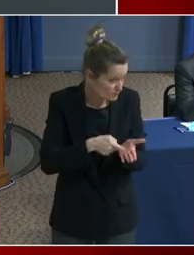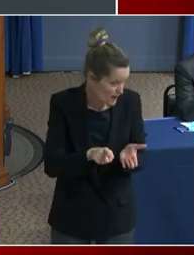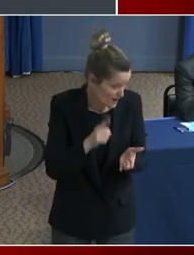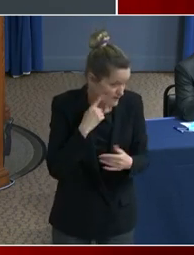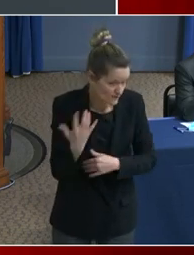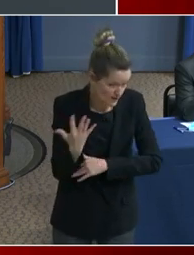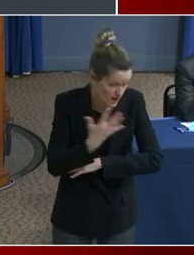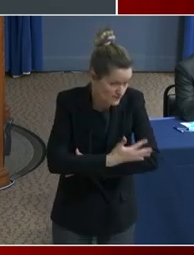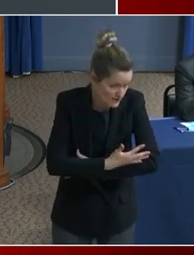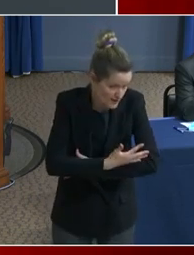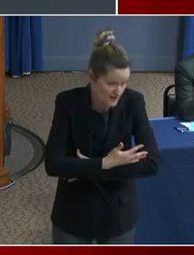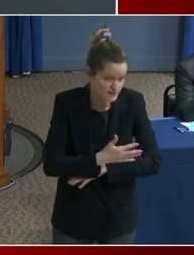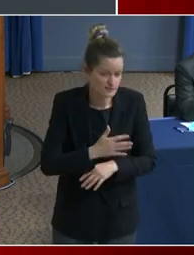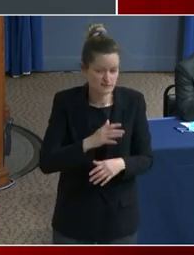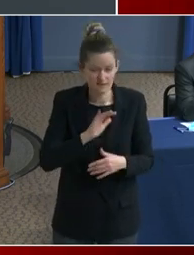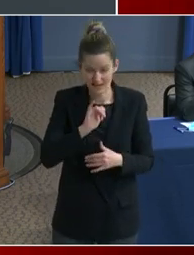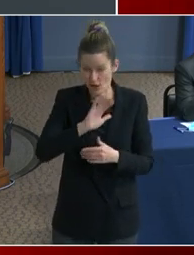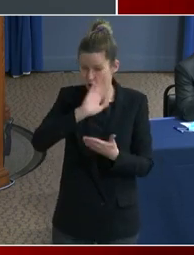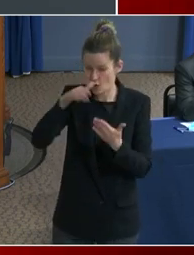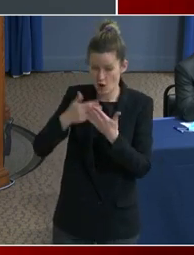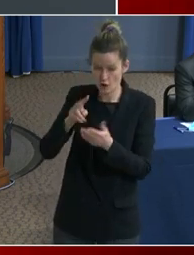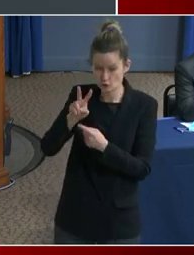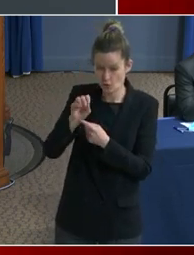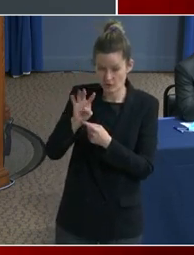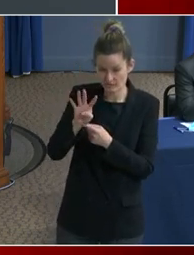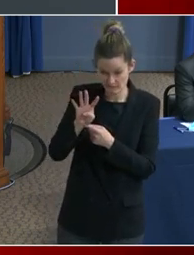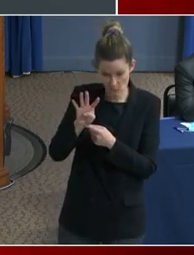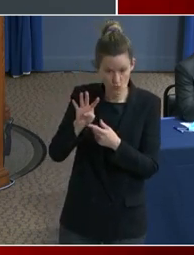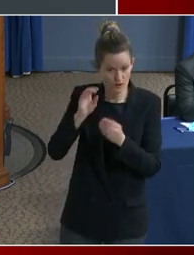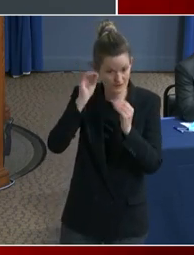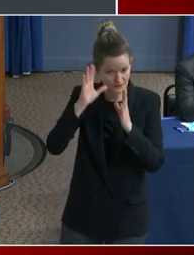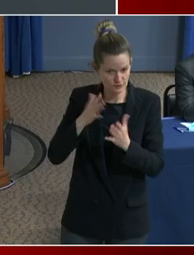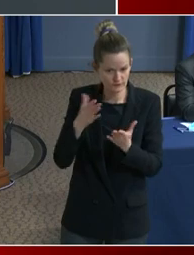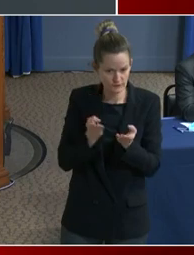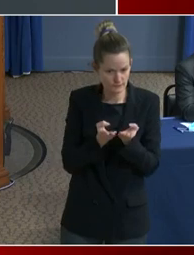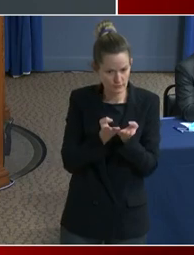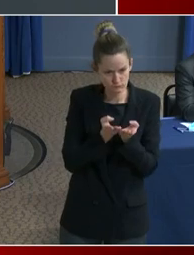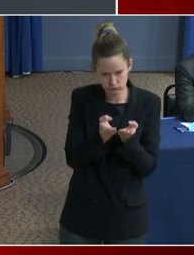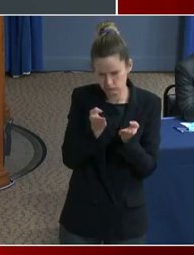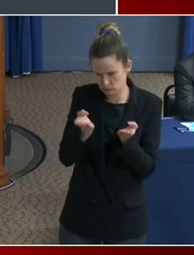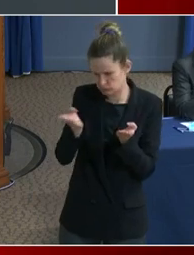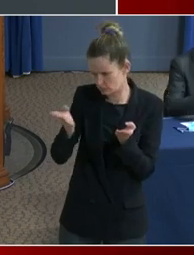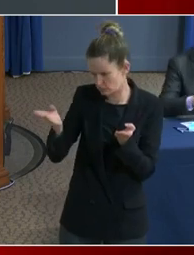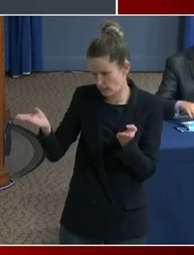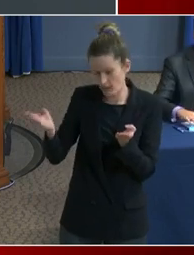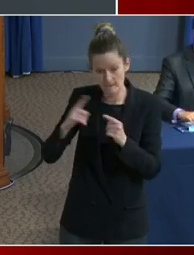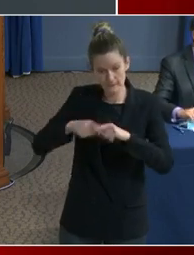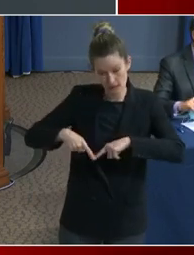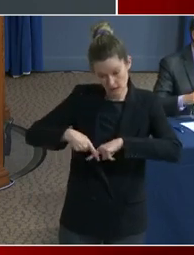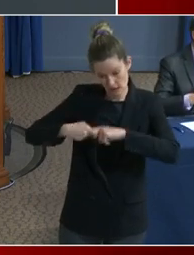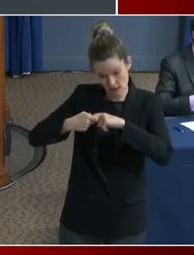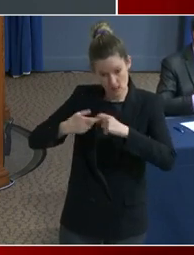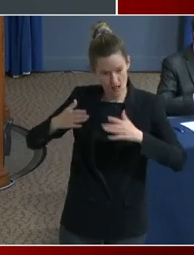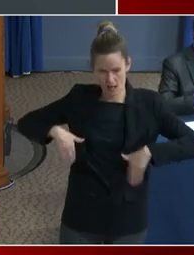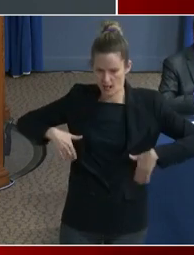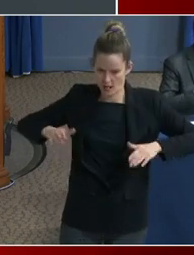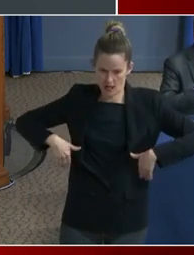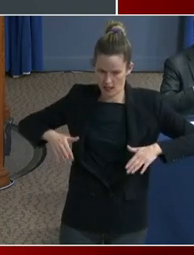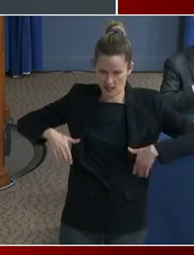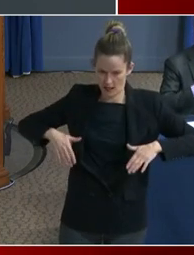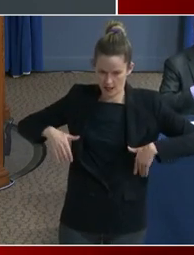204 teachers are at their written notification status. No one at this point has been suspended. And then Mayor Bowser, on the Emergency